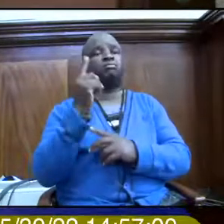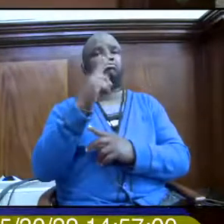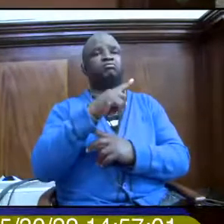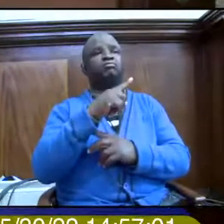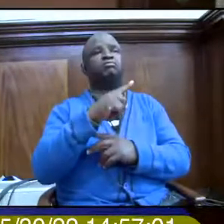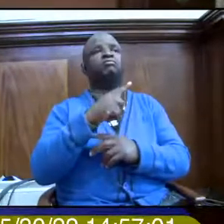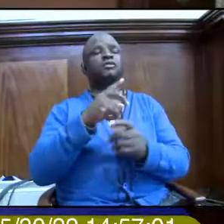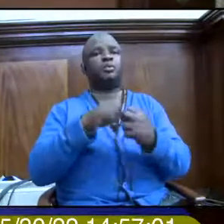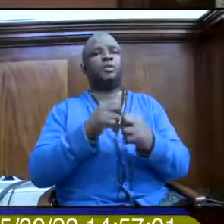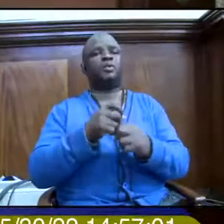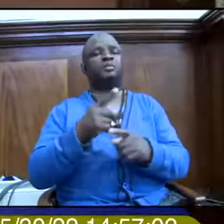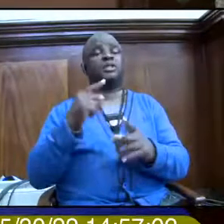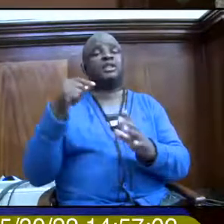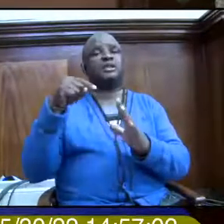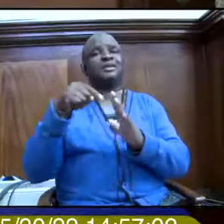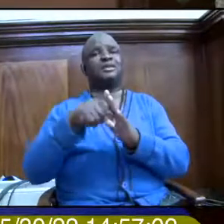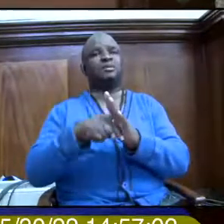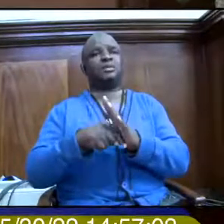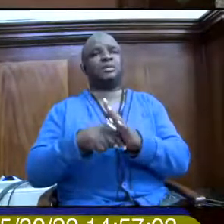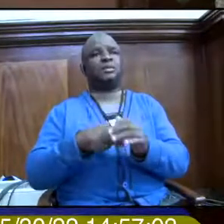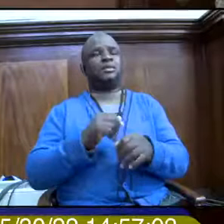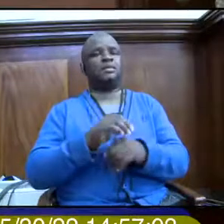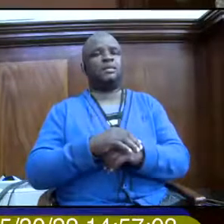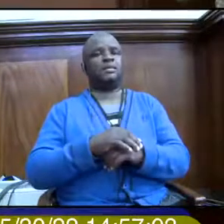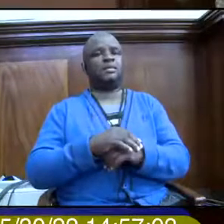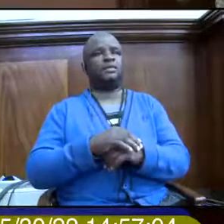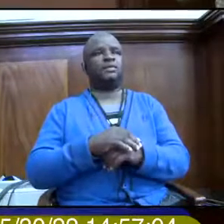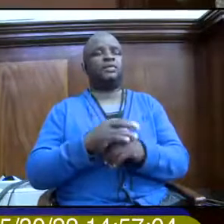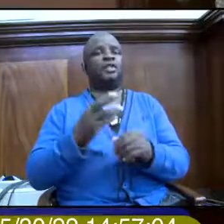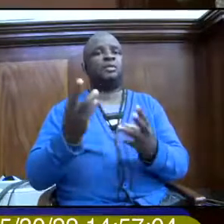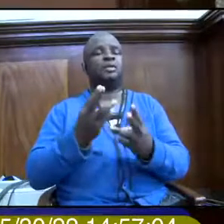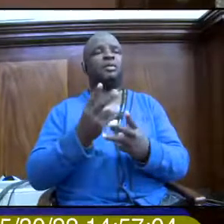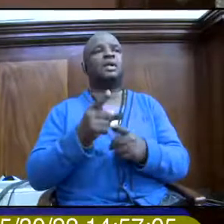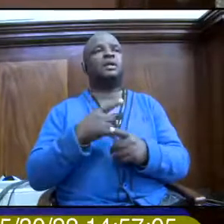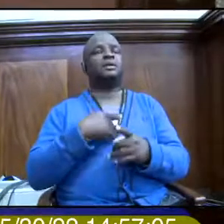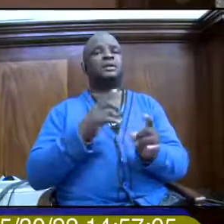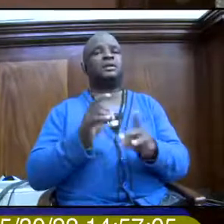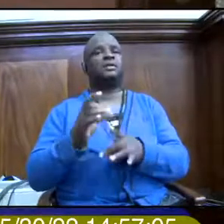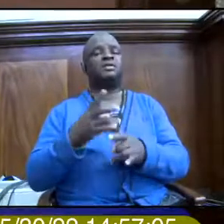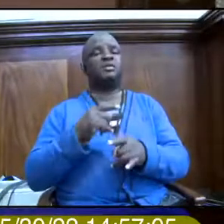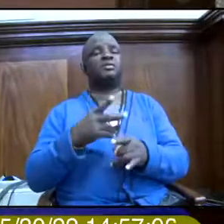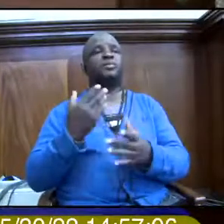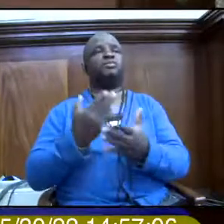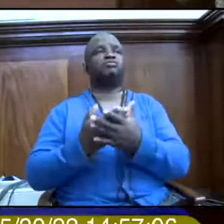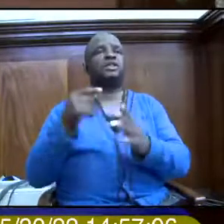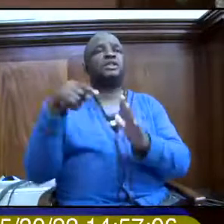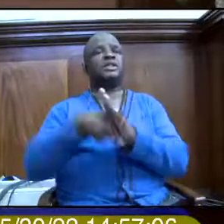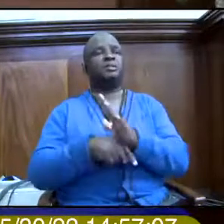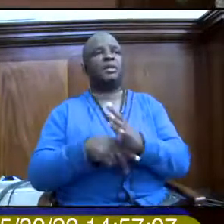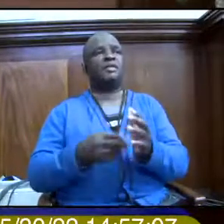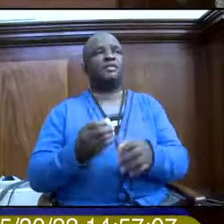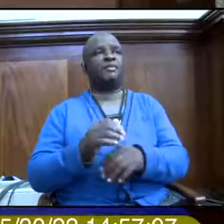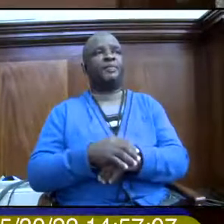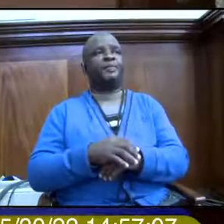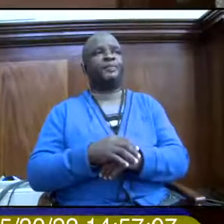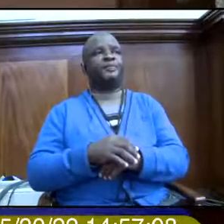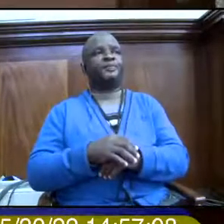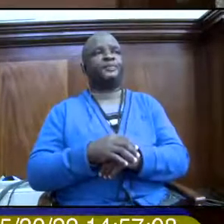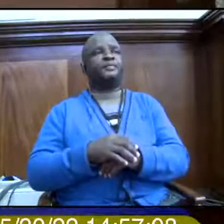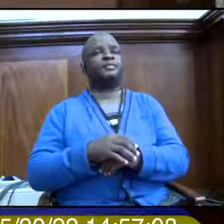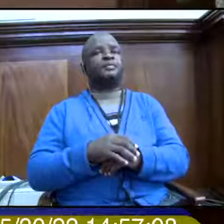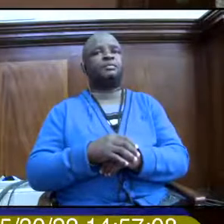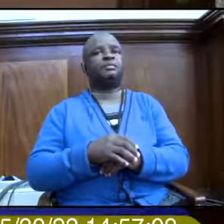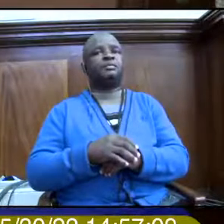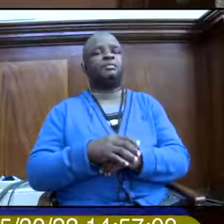crisis get worse and suffering of our people intensifies it is as if government